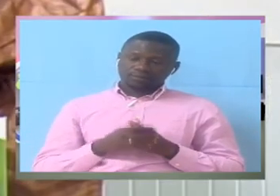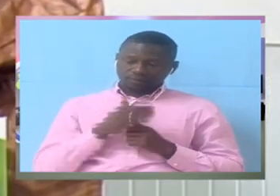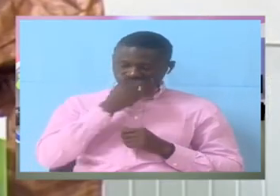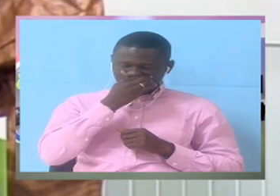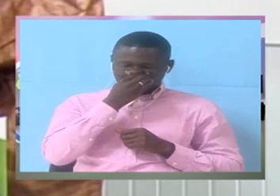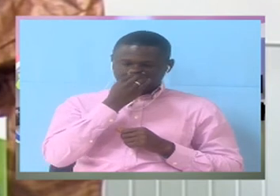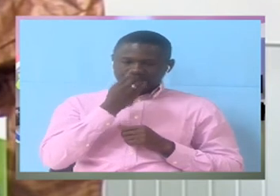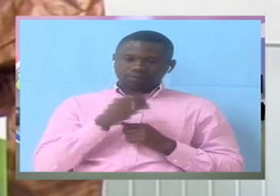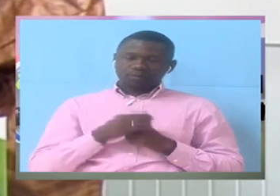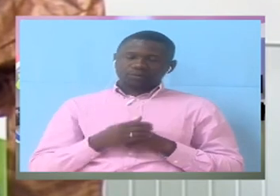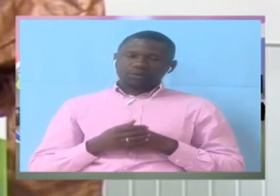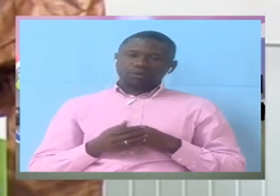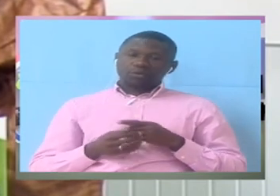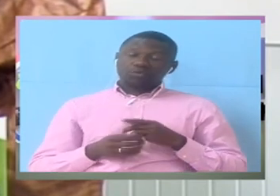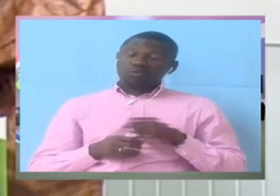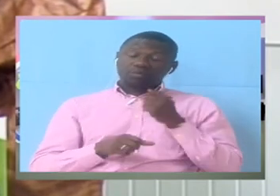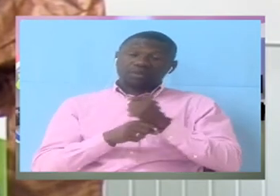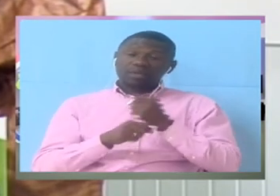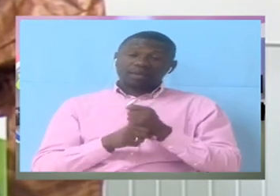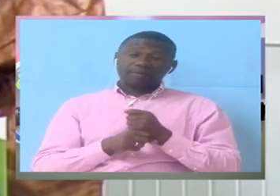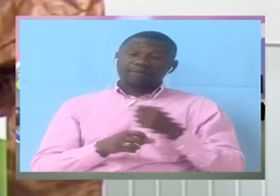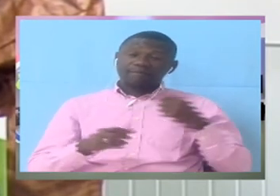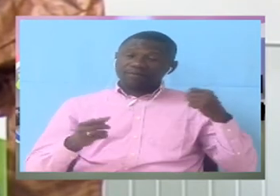You became battle hardened.